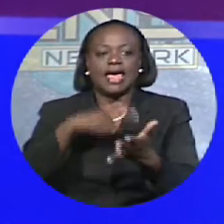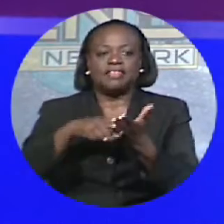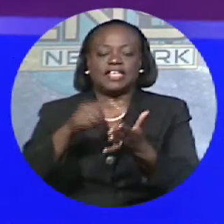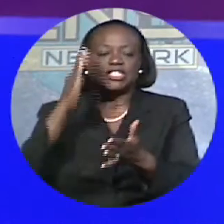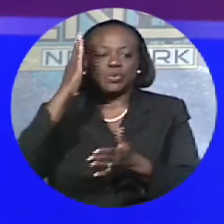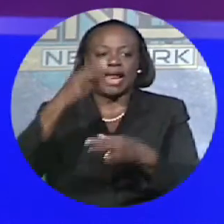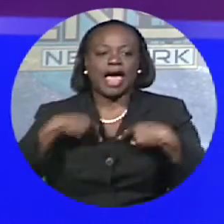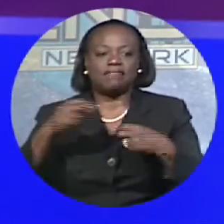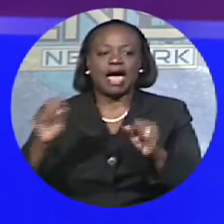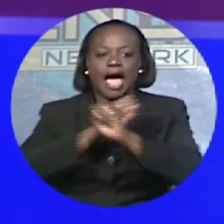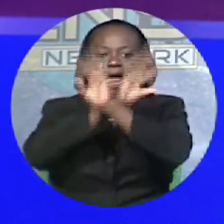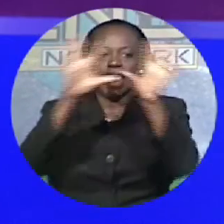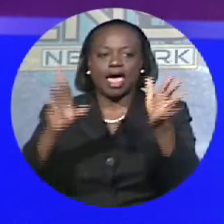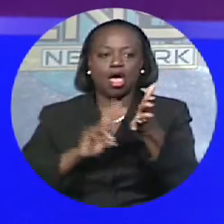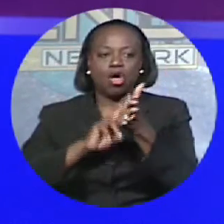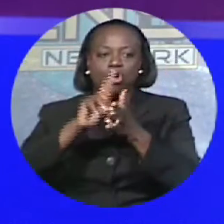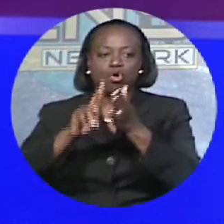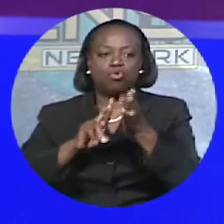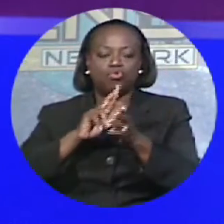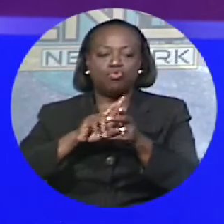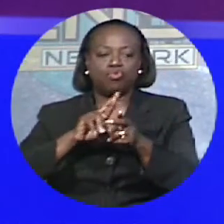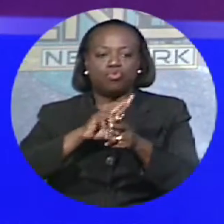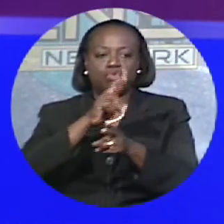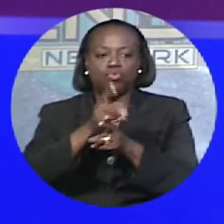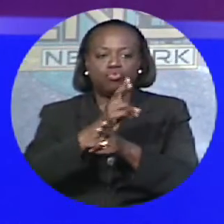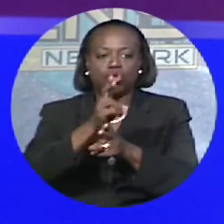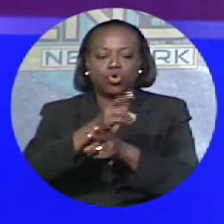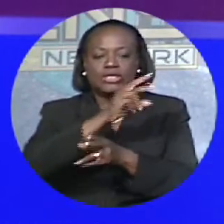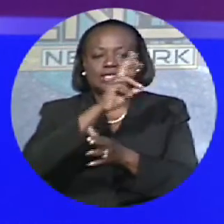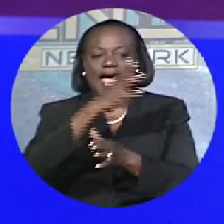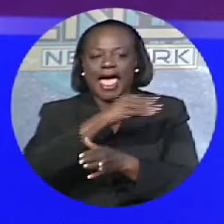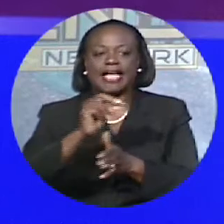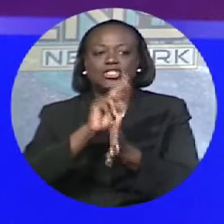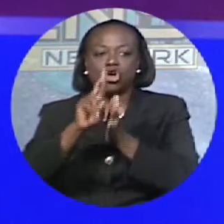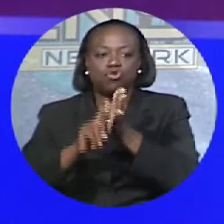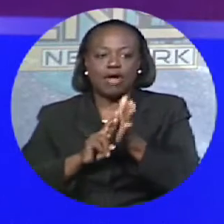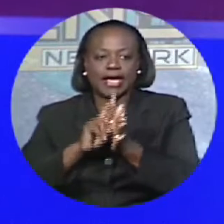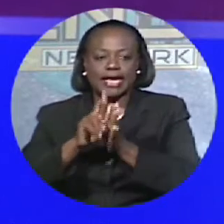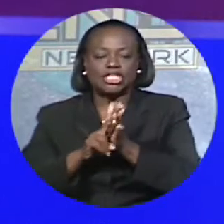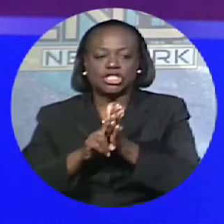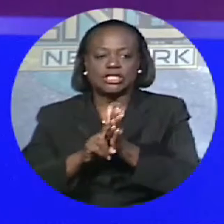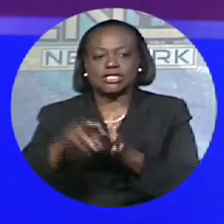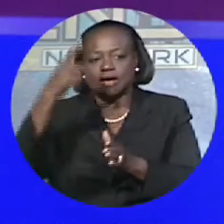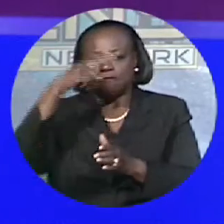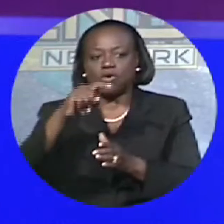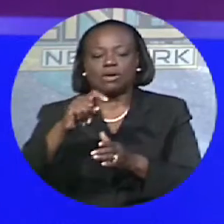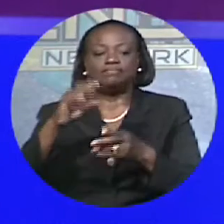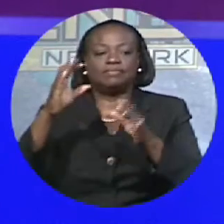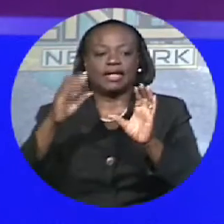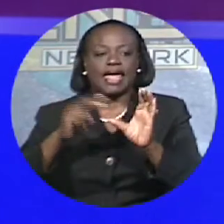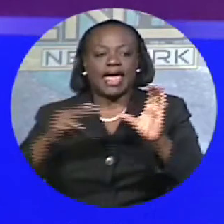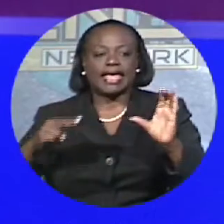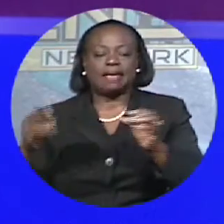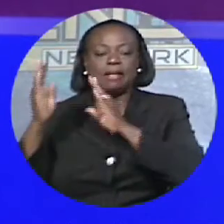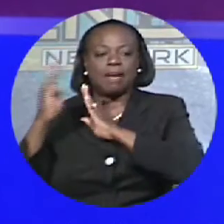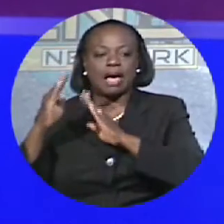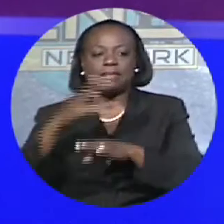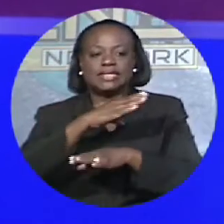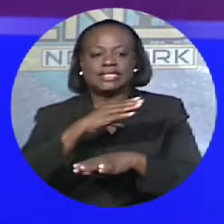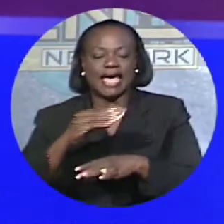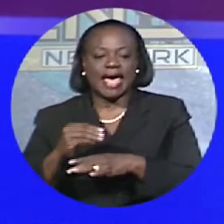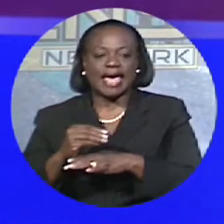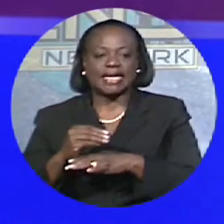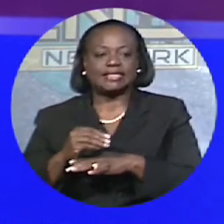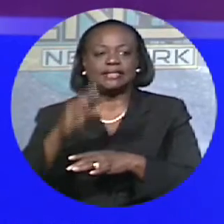set of rules and regulations are in place to govern service providers like Cable Bahamas and the Bahamas Telecommunications Company, but